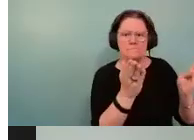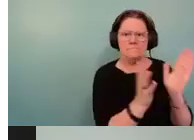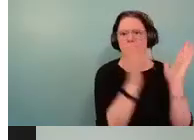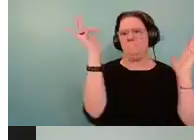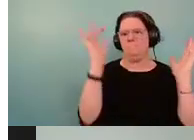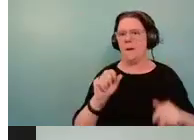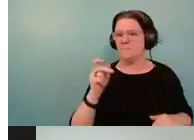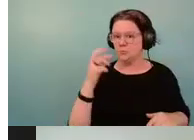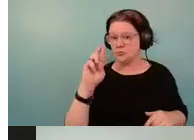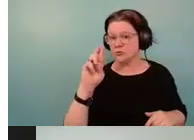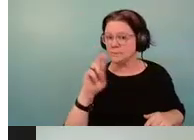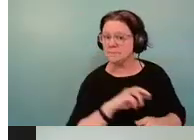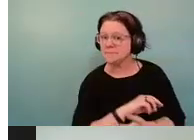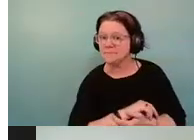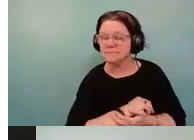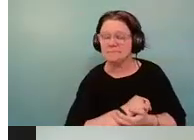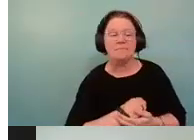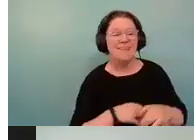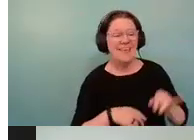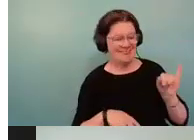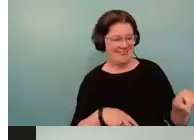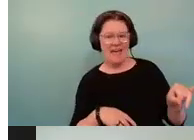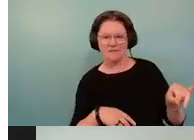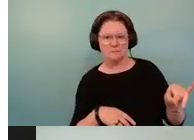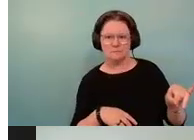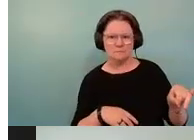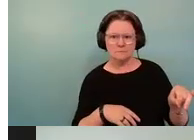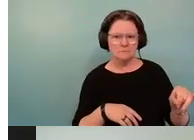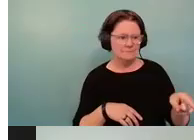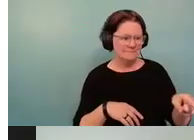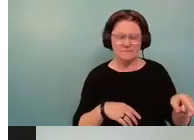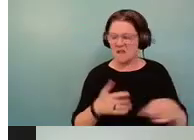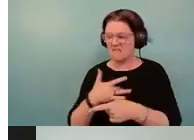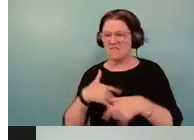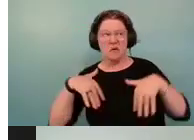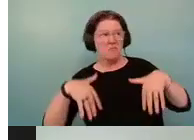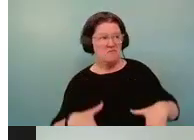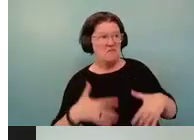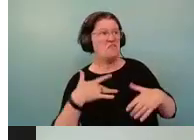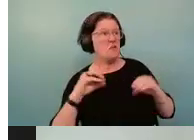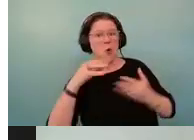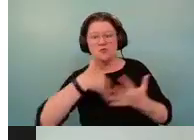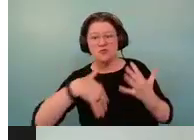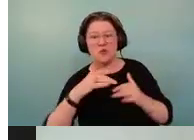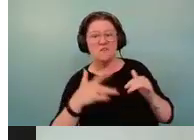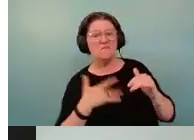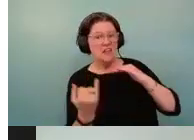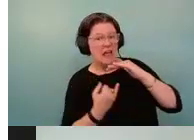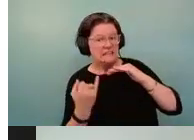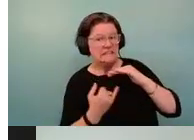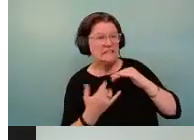her. So that lack of connectedness and lack of social and